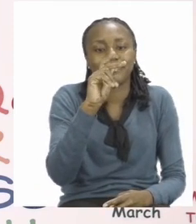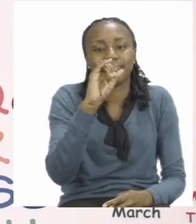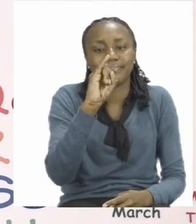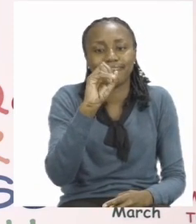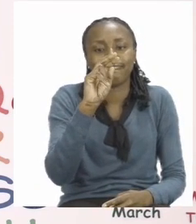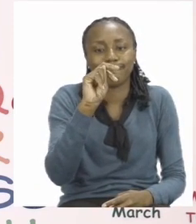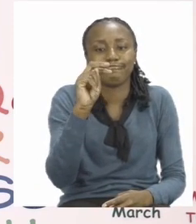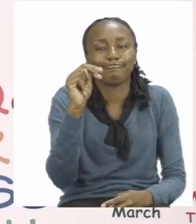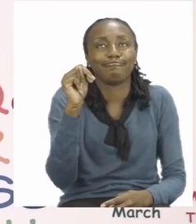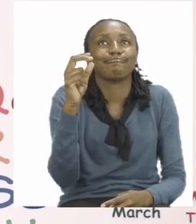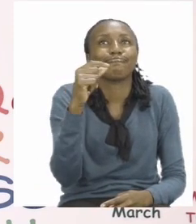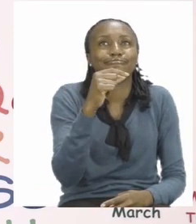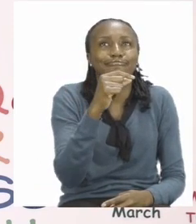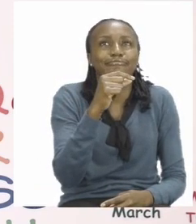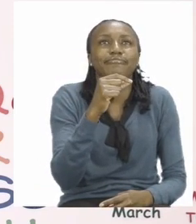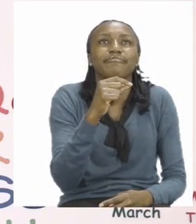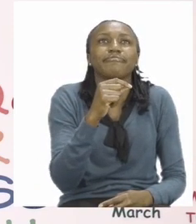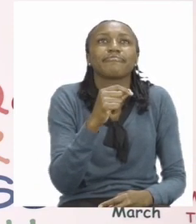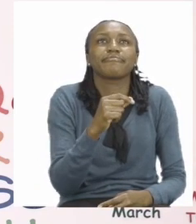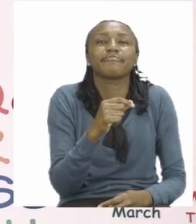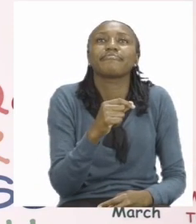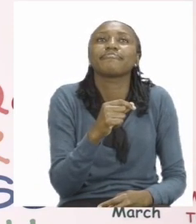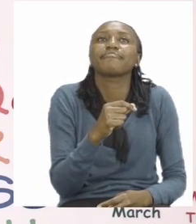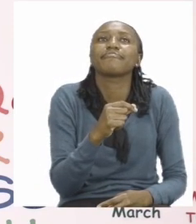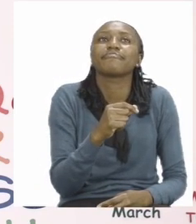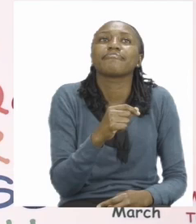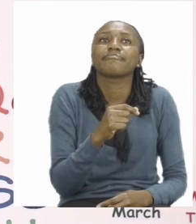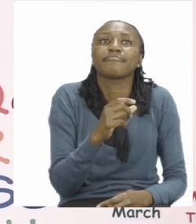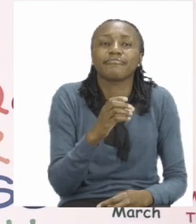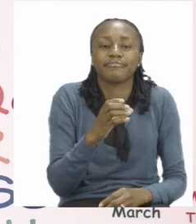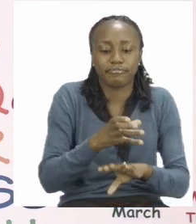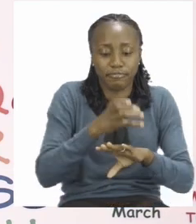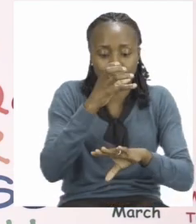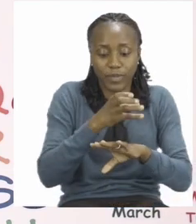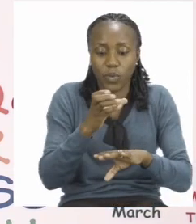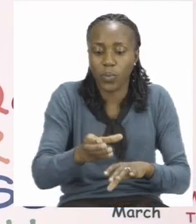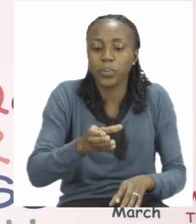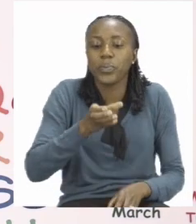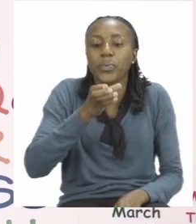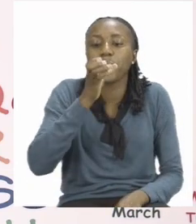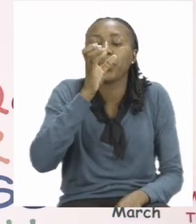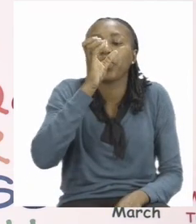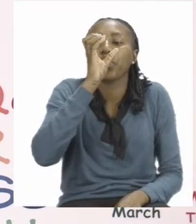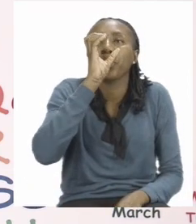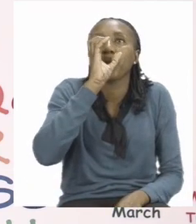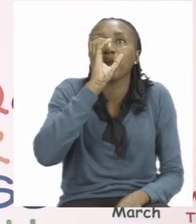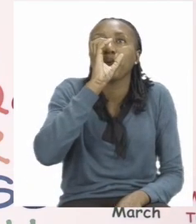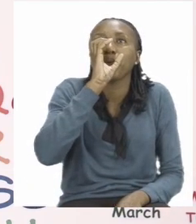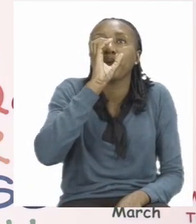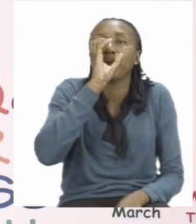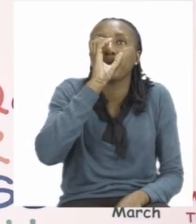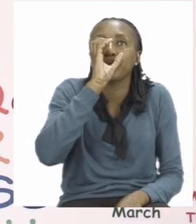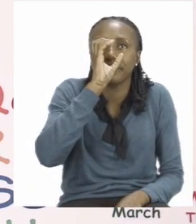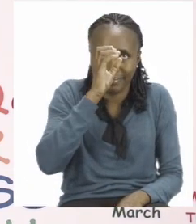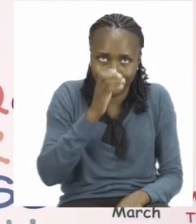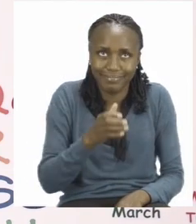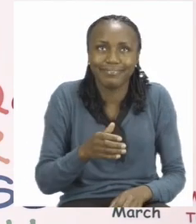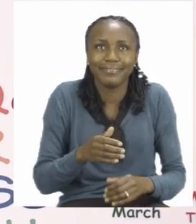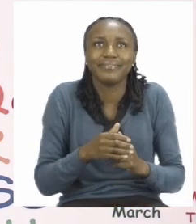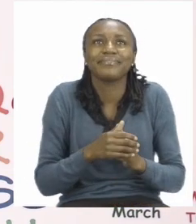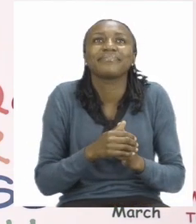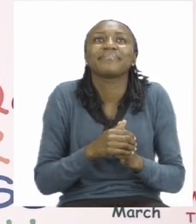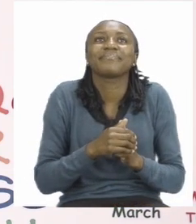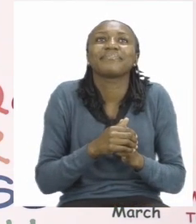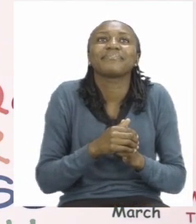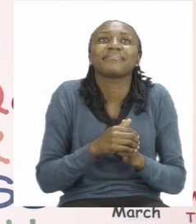drinking. So you are going to take your cup. Very good. And you're going to drink some water.